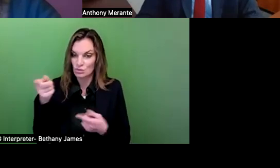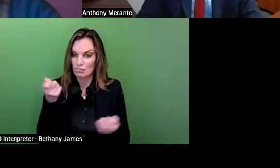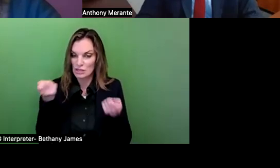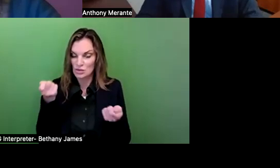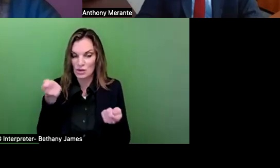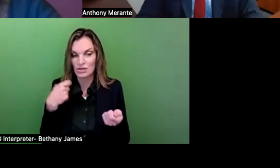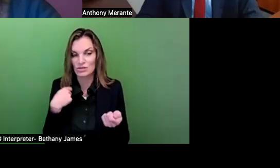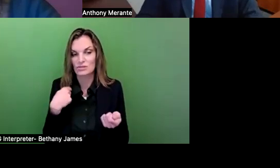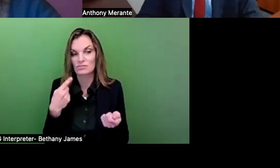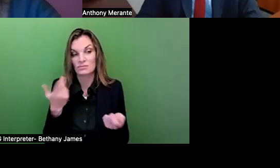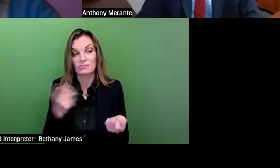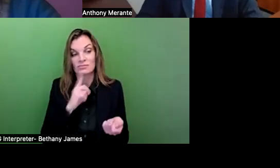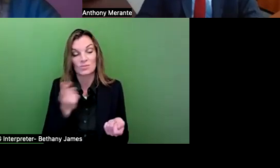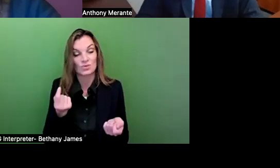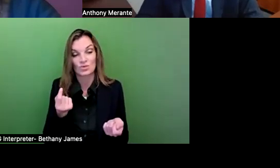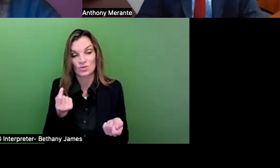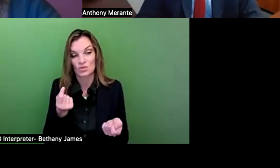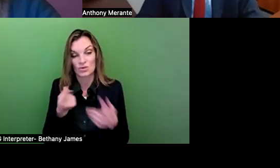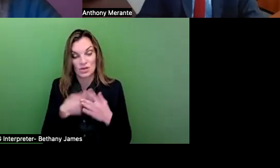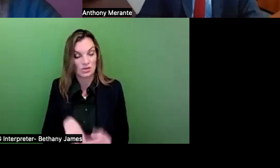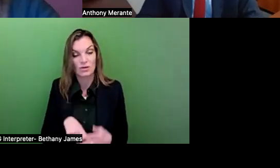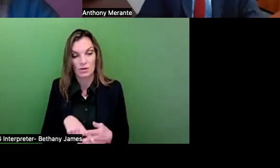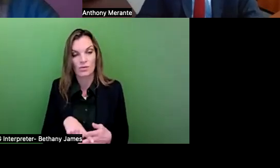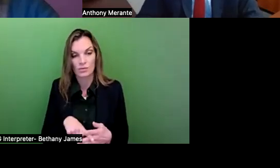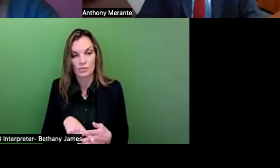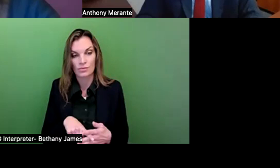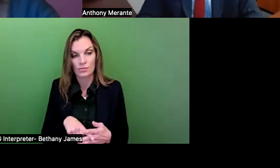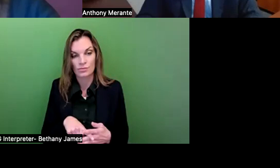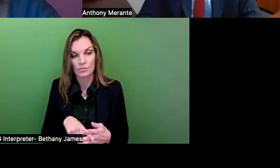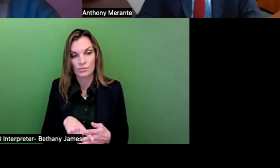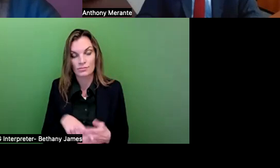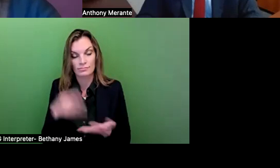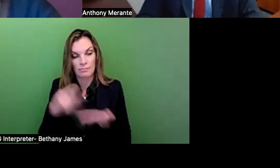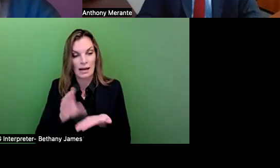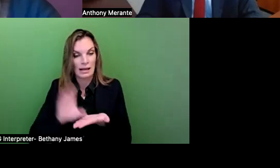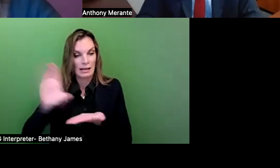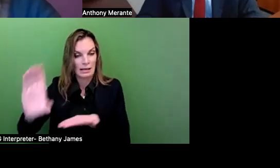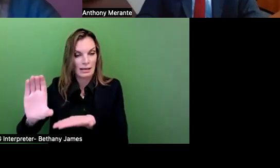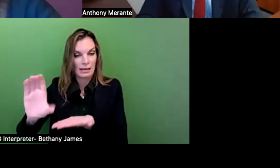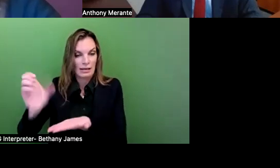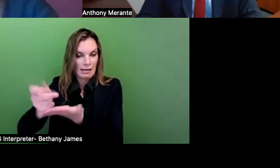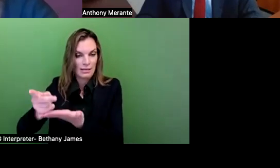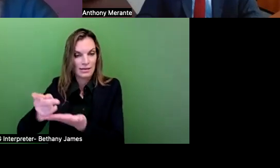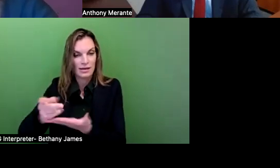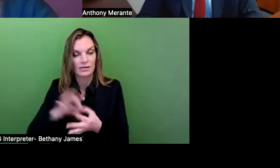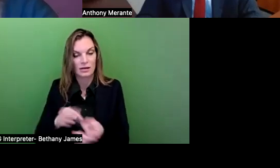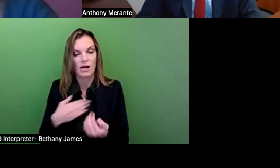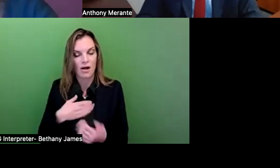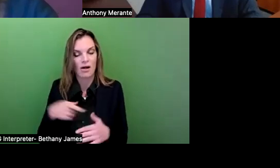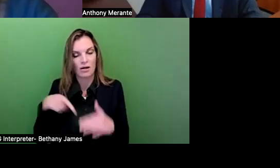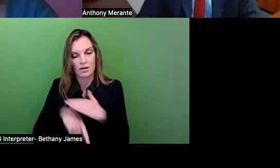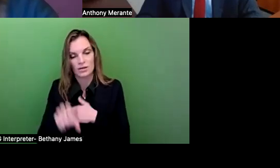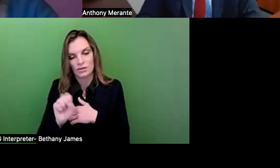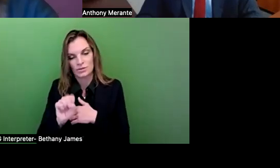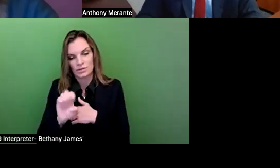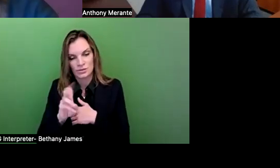I think we need to do as an initial start is we need to allocate some funds to take a look at all of our sewers and our storm drains to